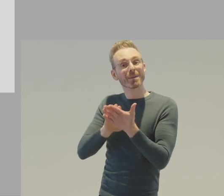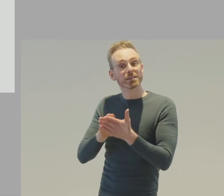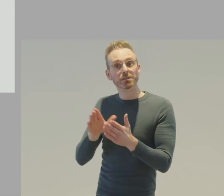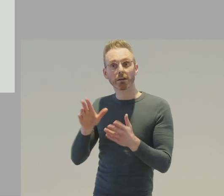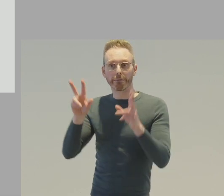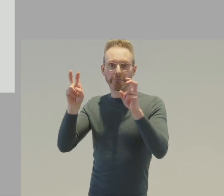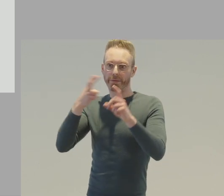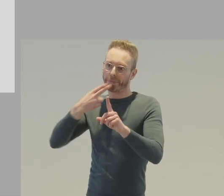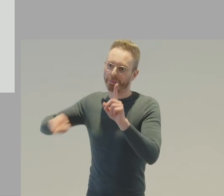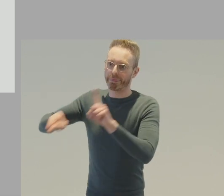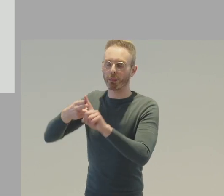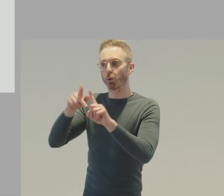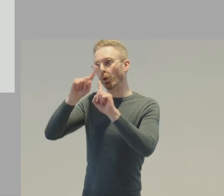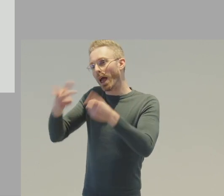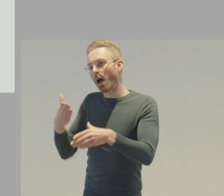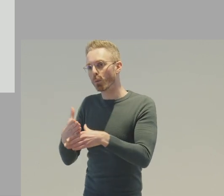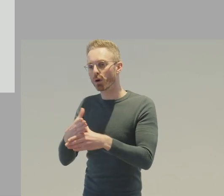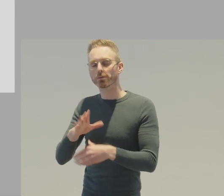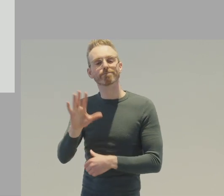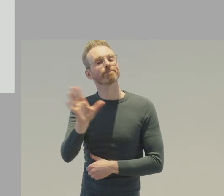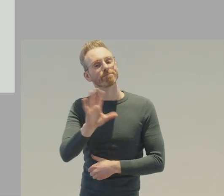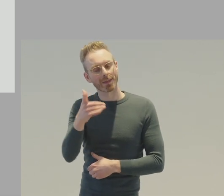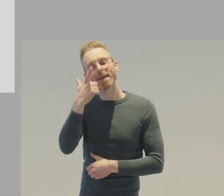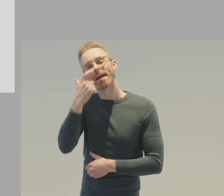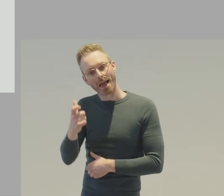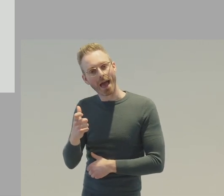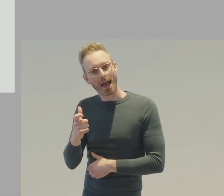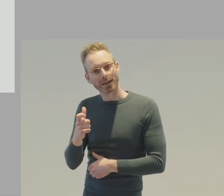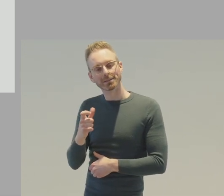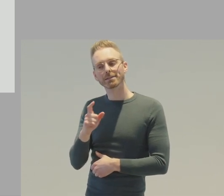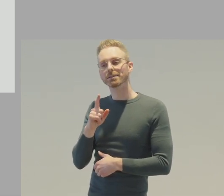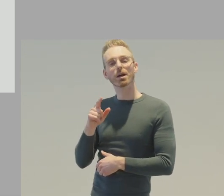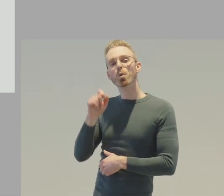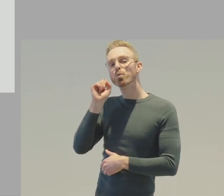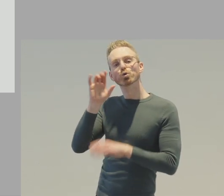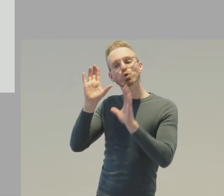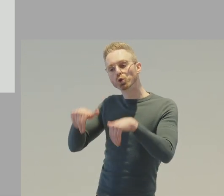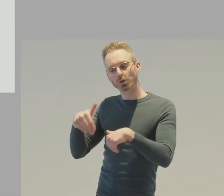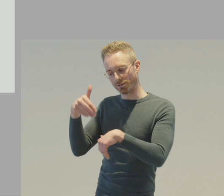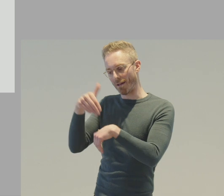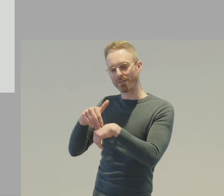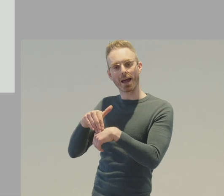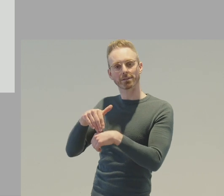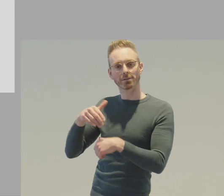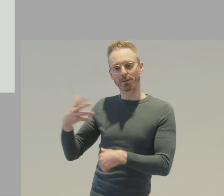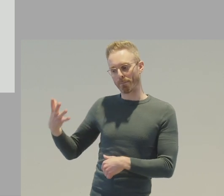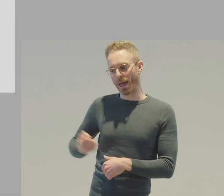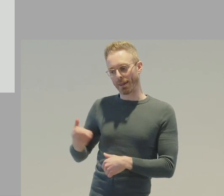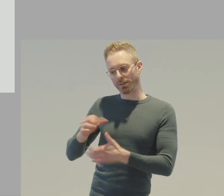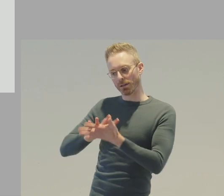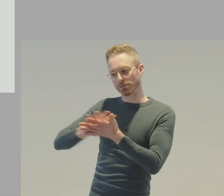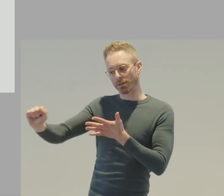won't affect your benefits. We'll look through what that is now. First off, we'll look at universal credit.